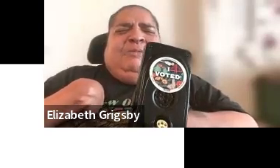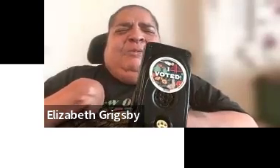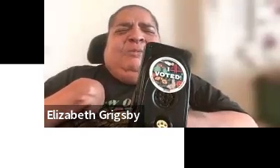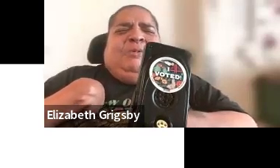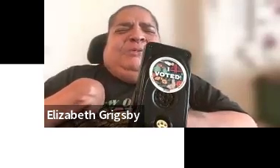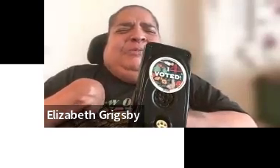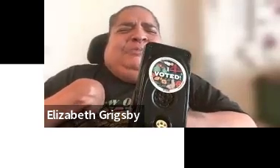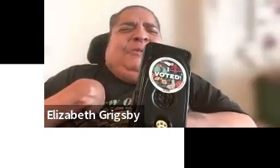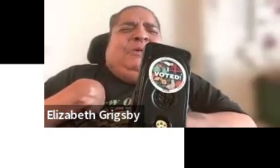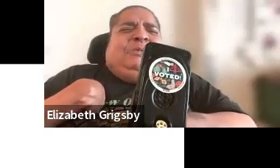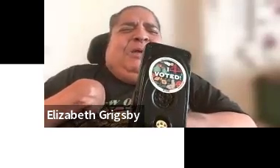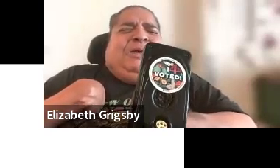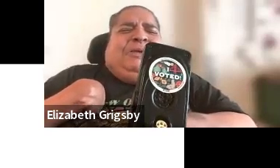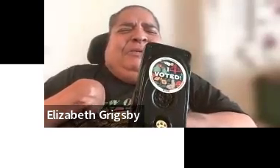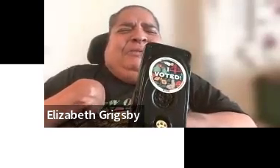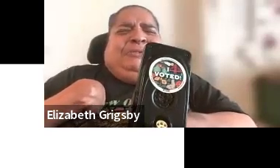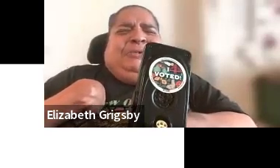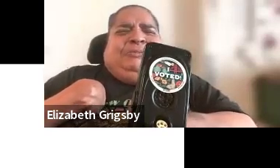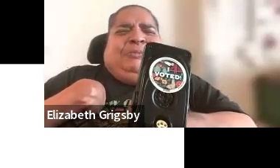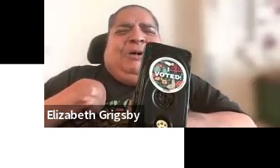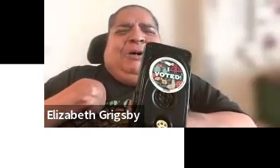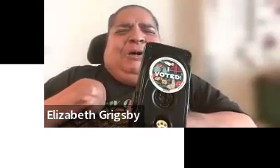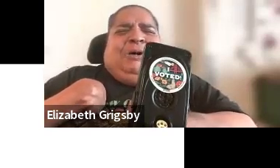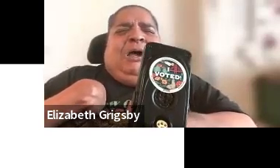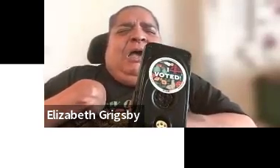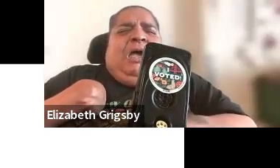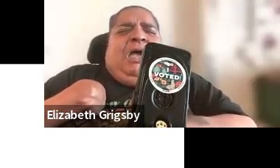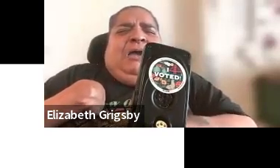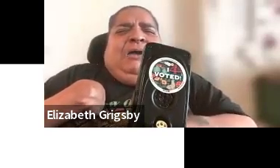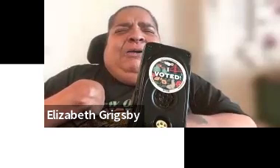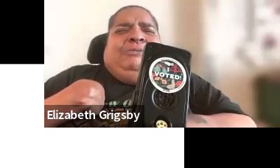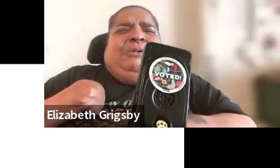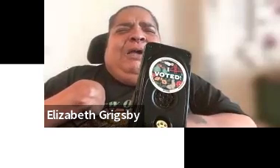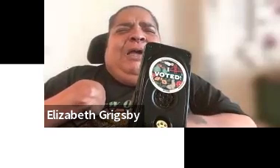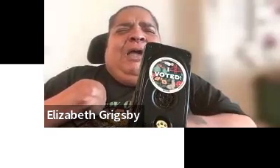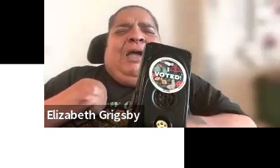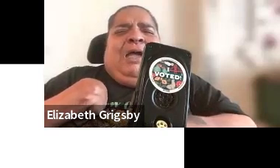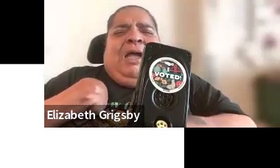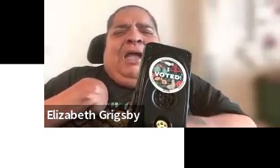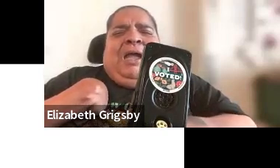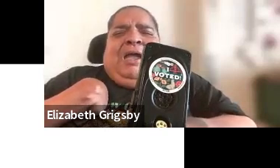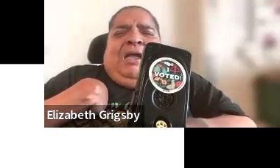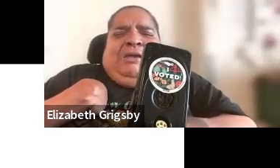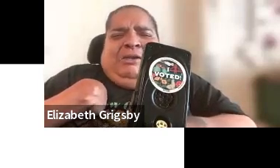you never want to feel like it's your fault. Because